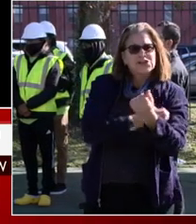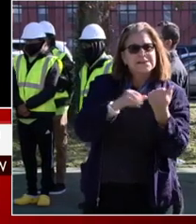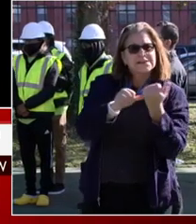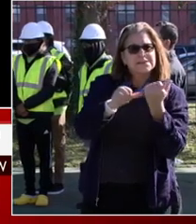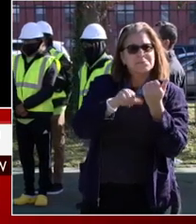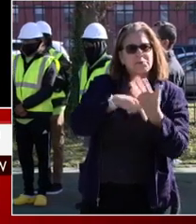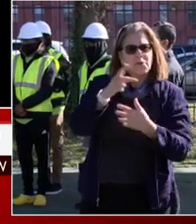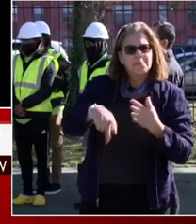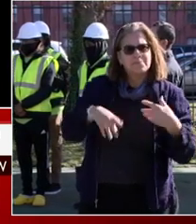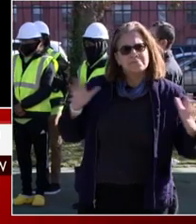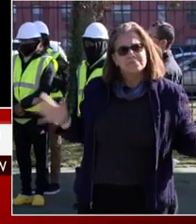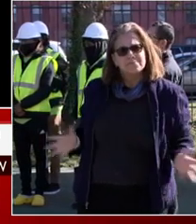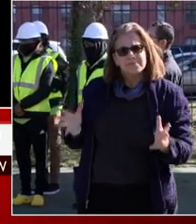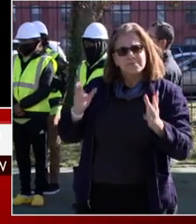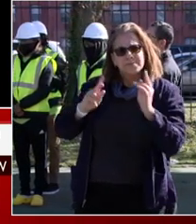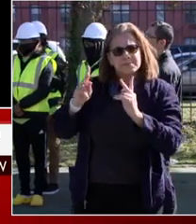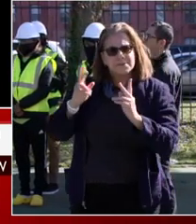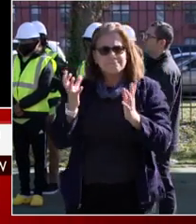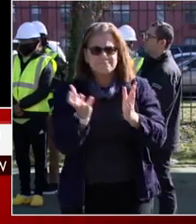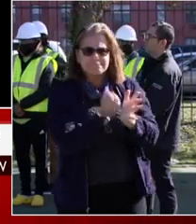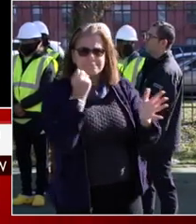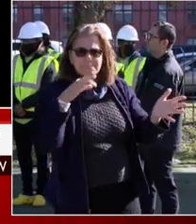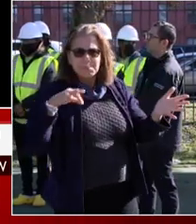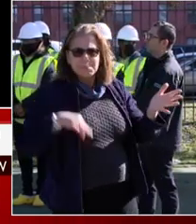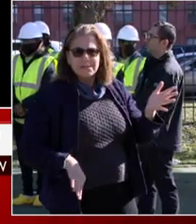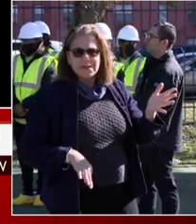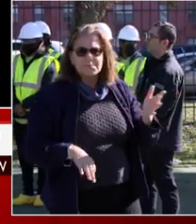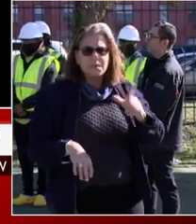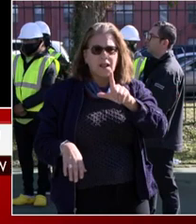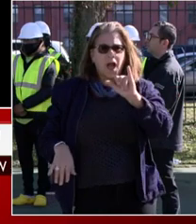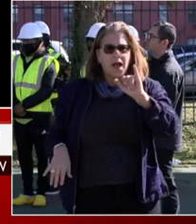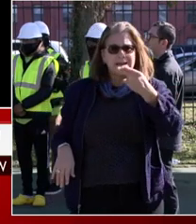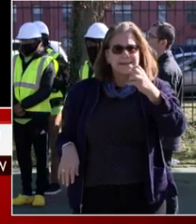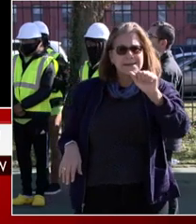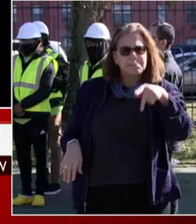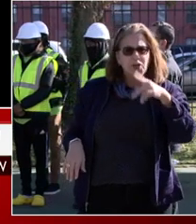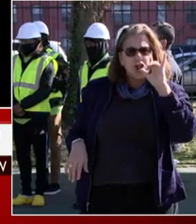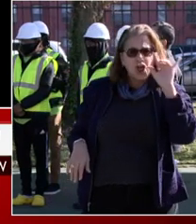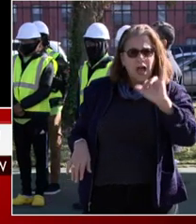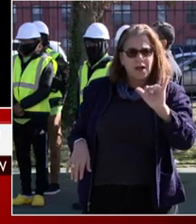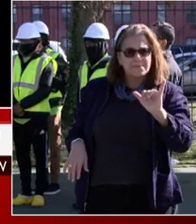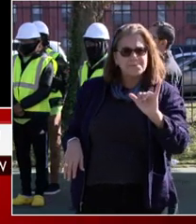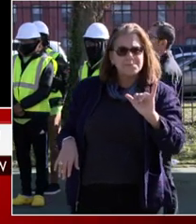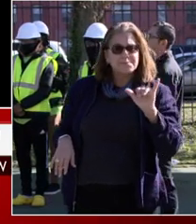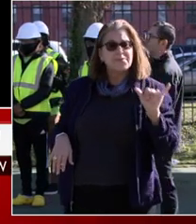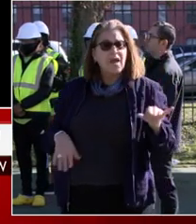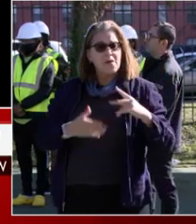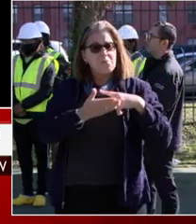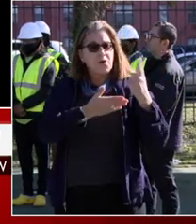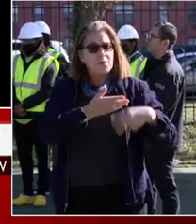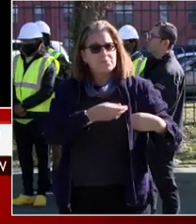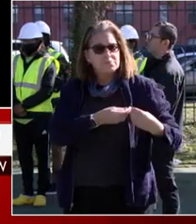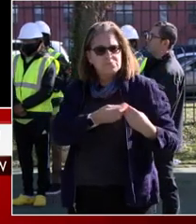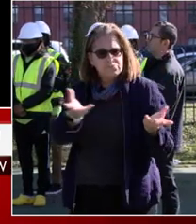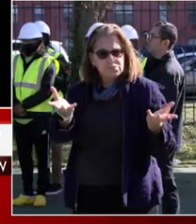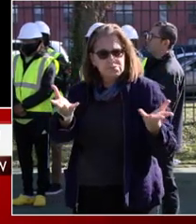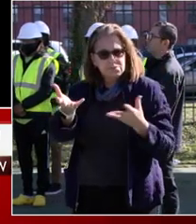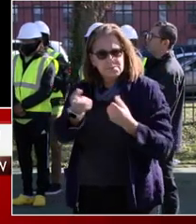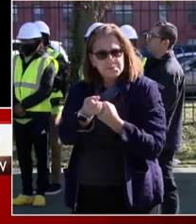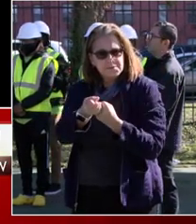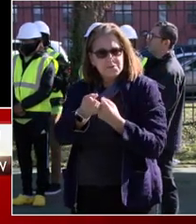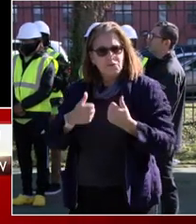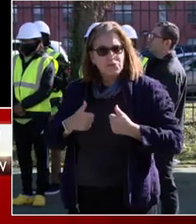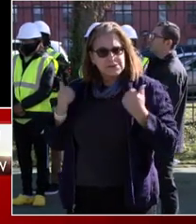So when residents come to us for help, we've never had to say we can't give you anything. And